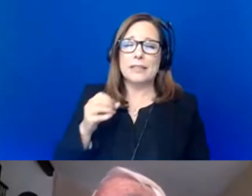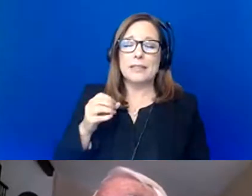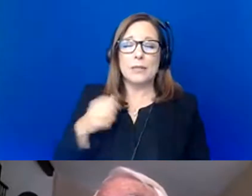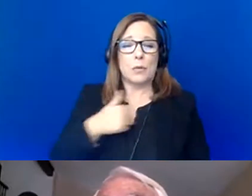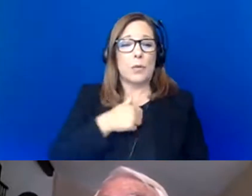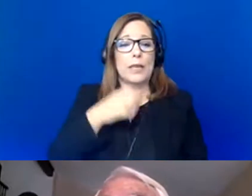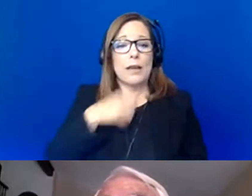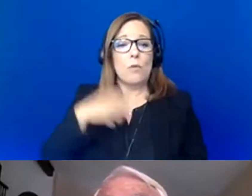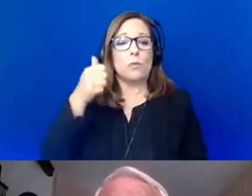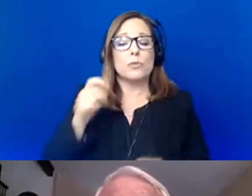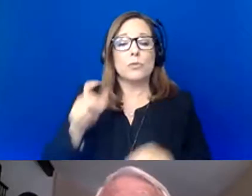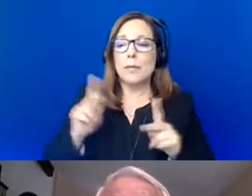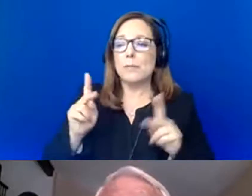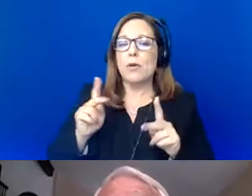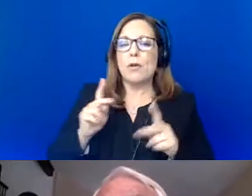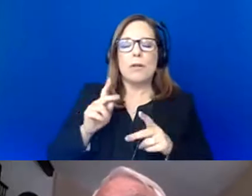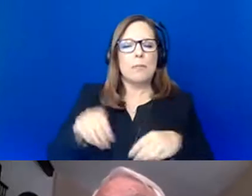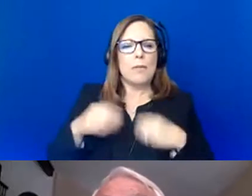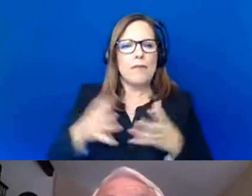to our community.